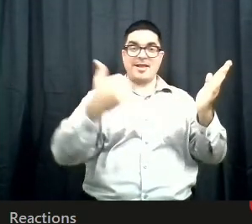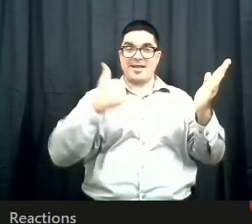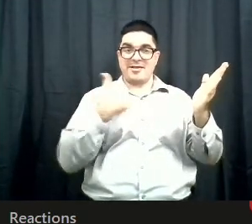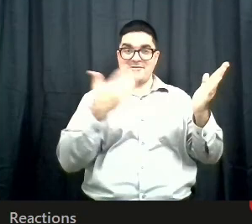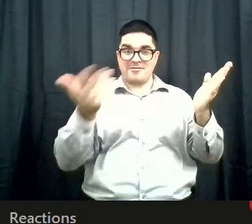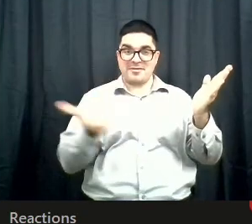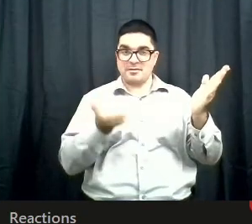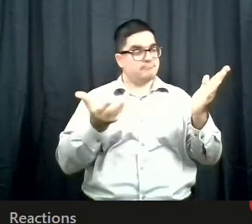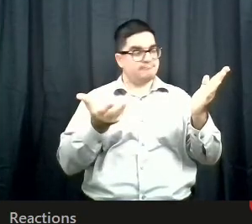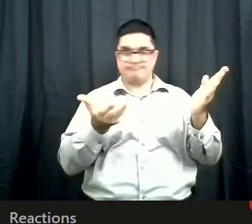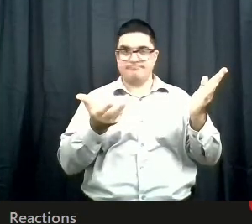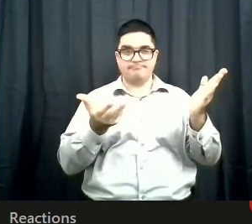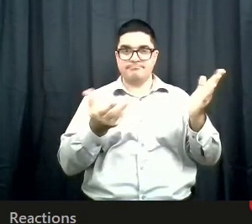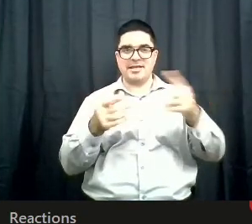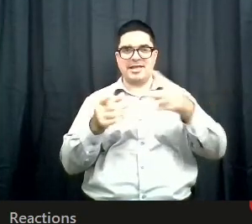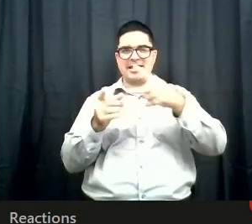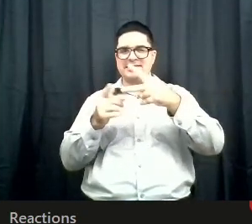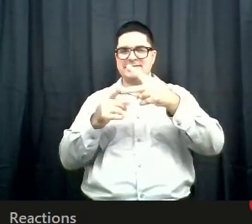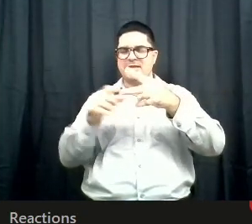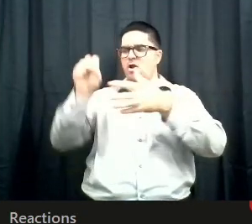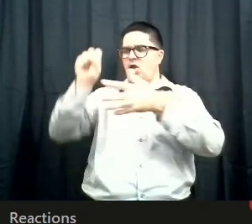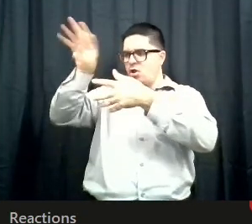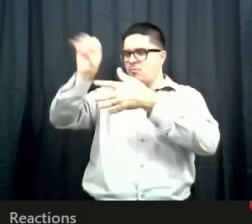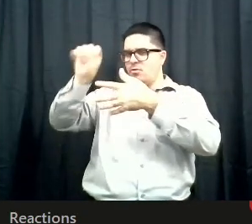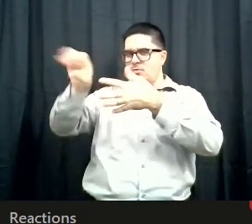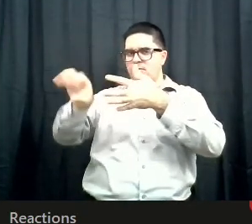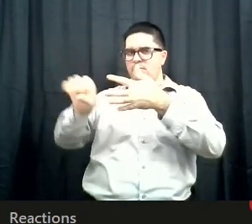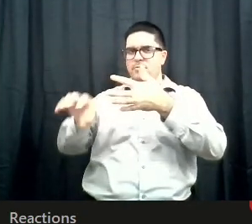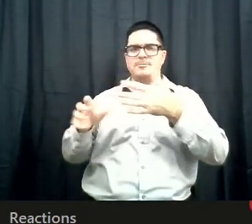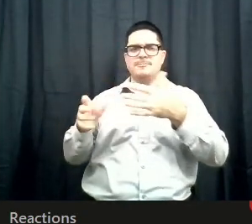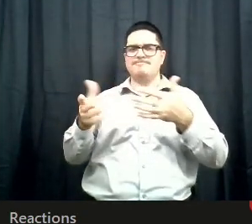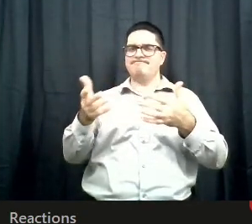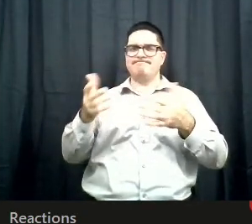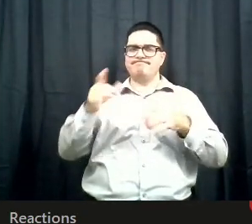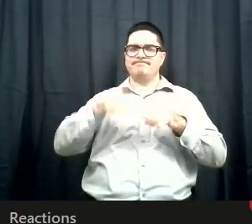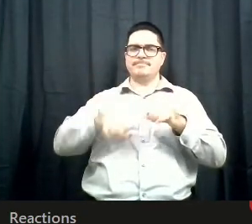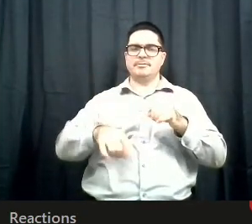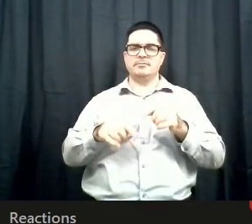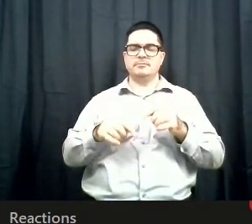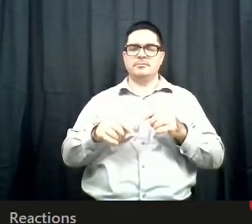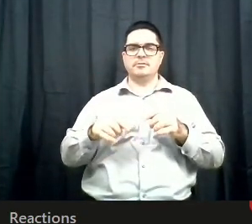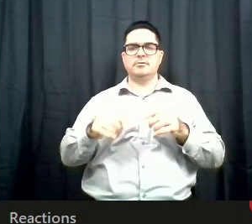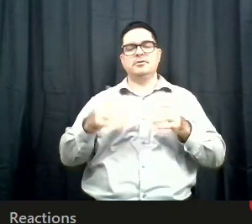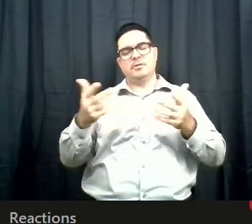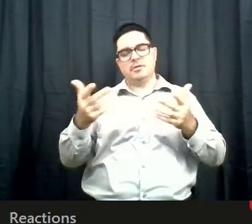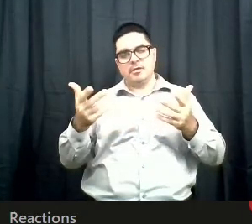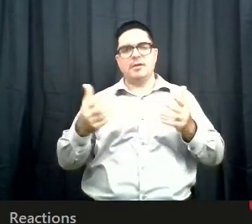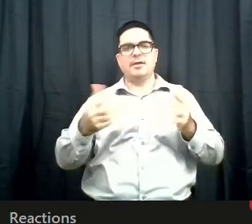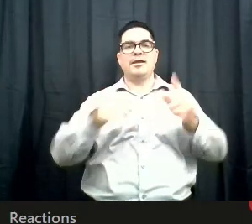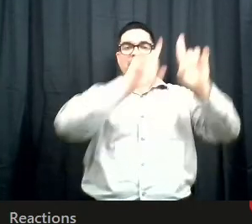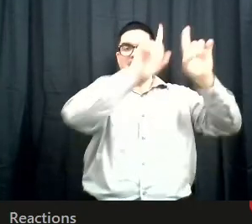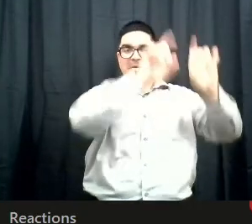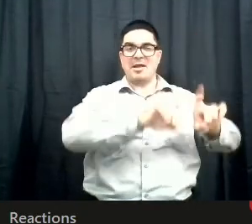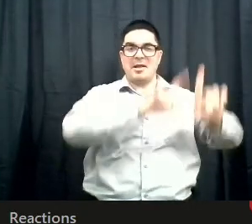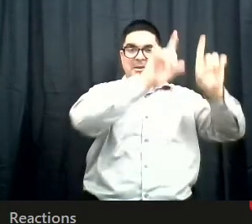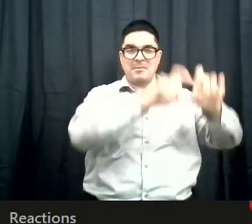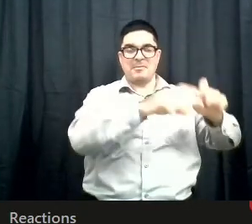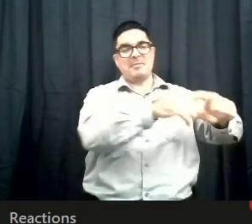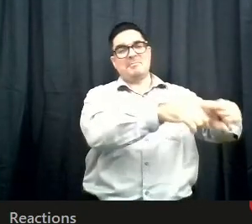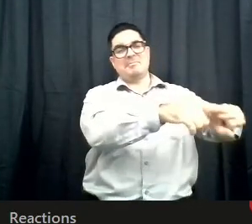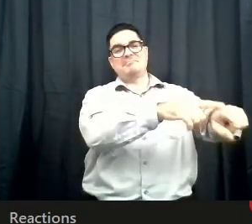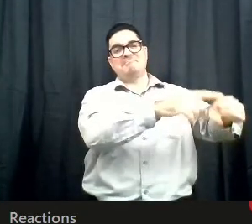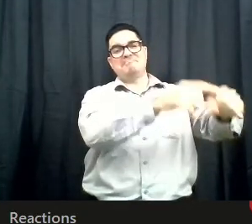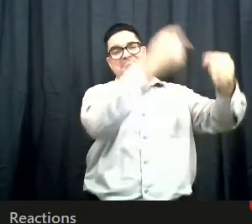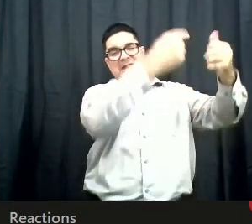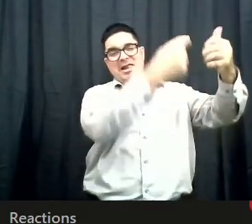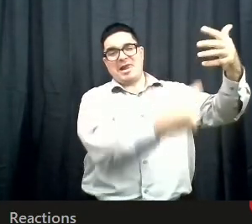second question because I don't have it. David, again, I've got pages and pages of questions. So if you'd like to